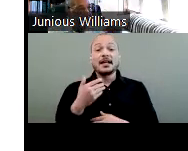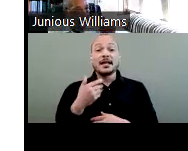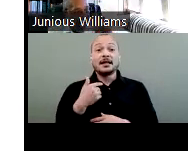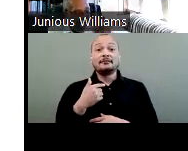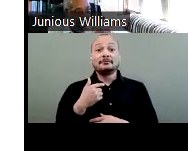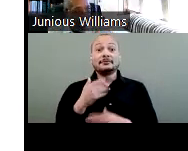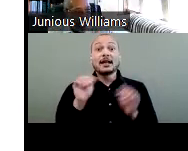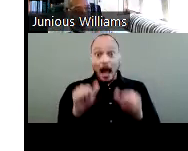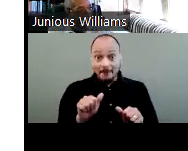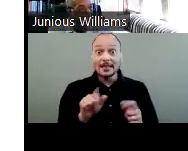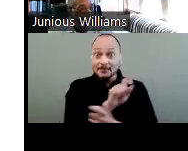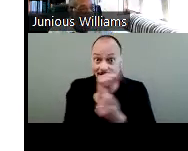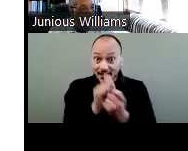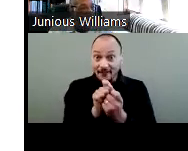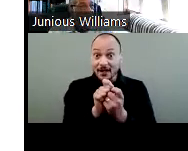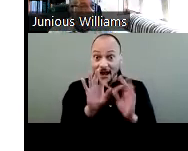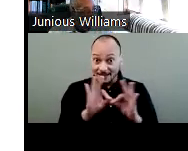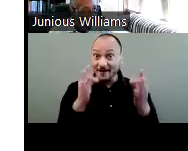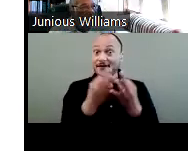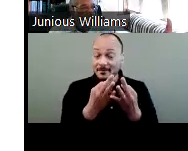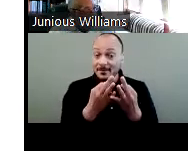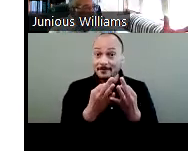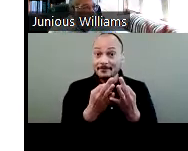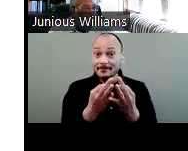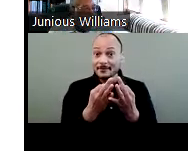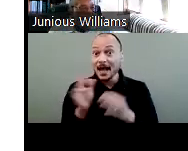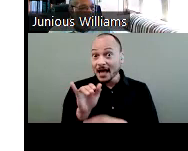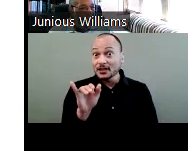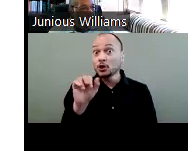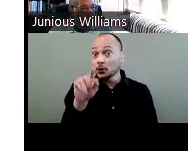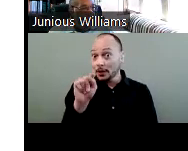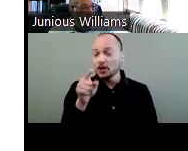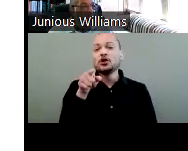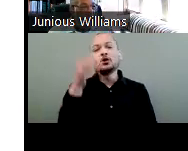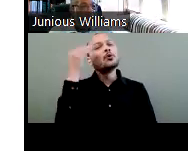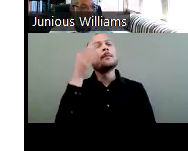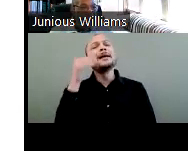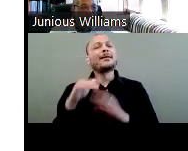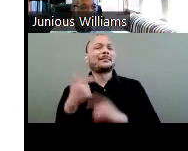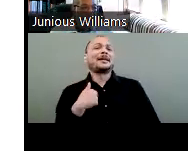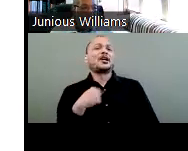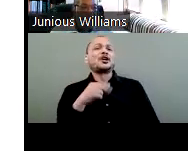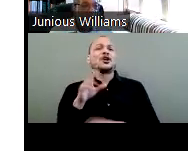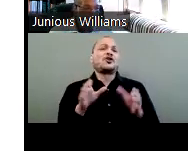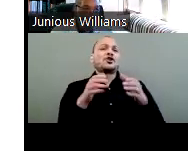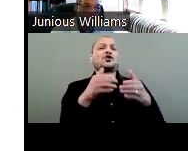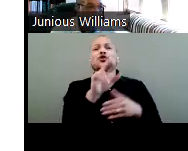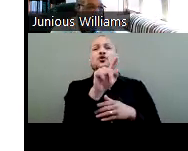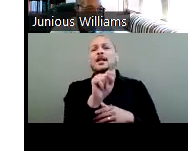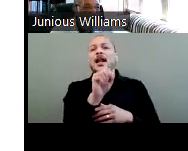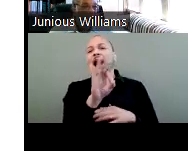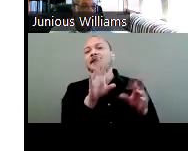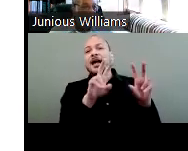specific and very family as a unit, you know better than I do, the unit of analysis is actually neighborhood